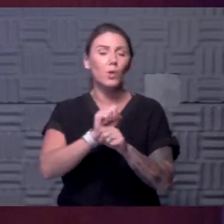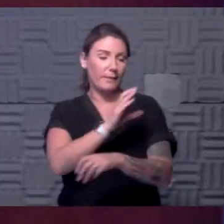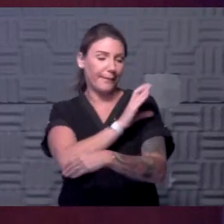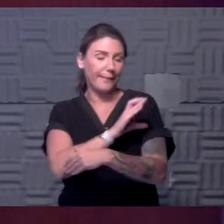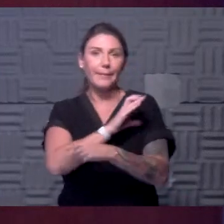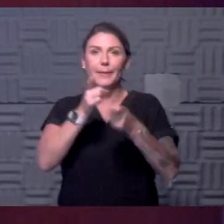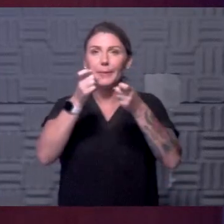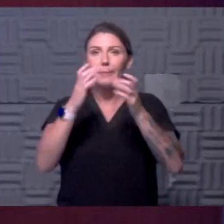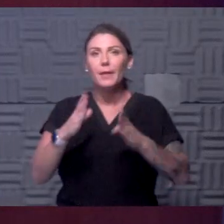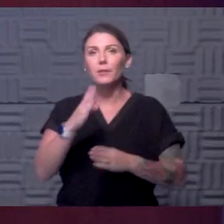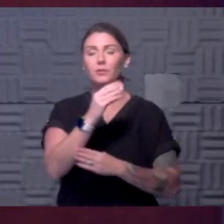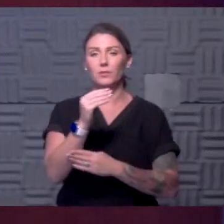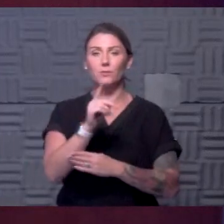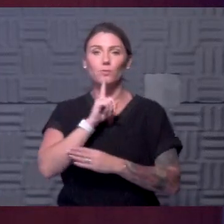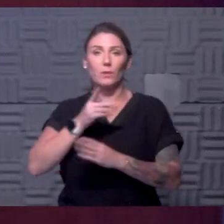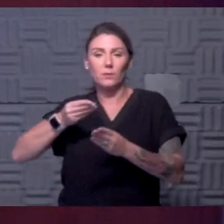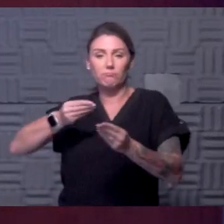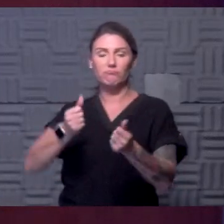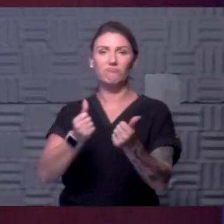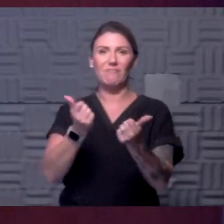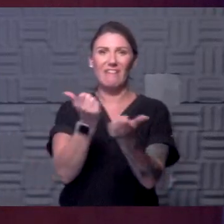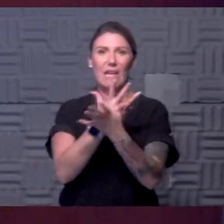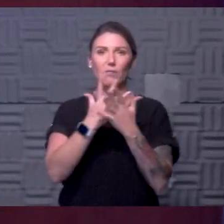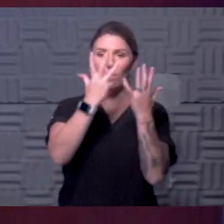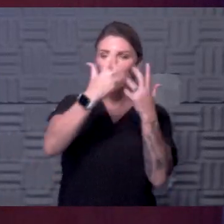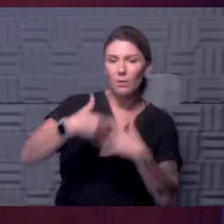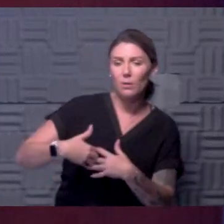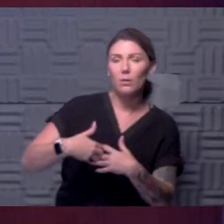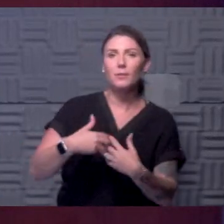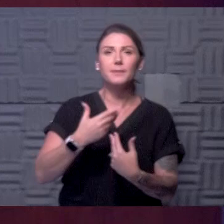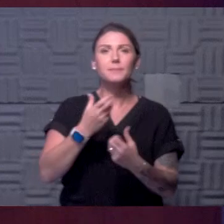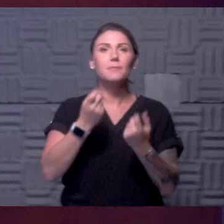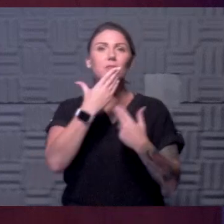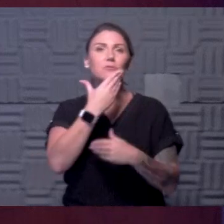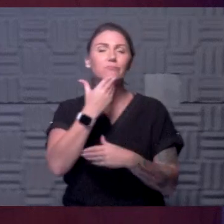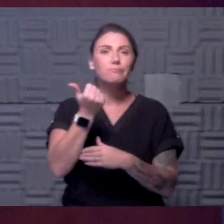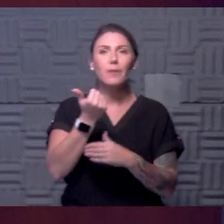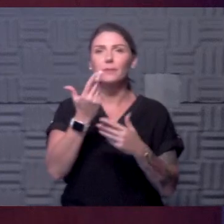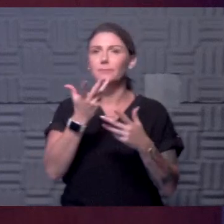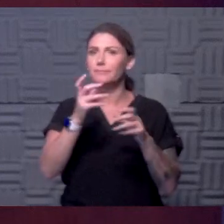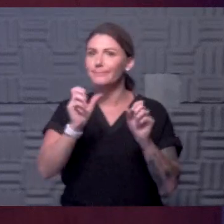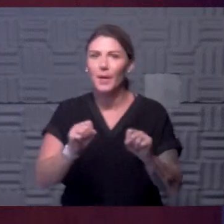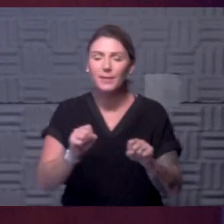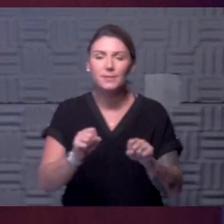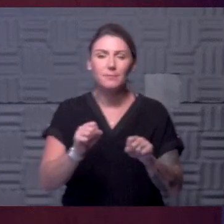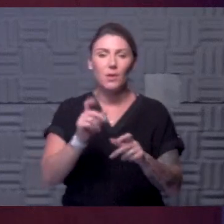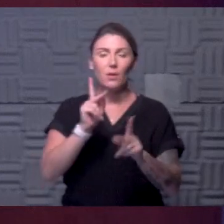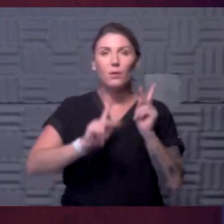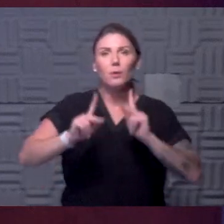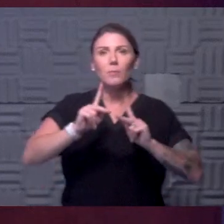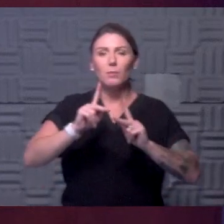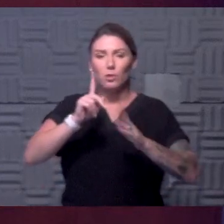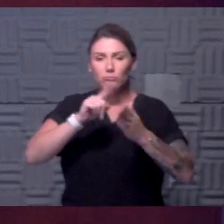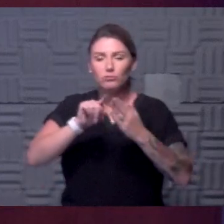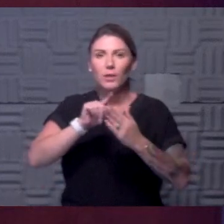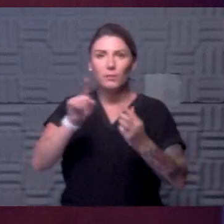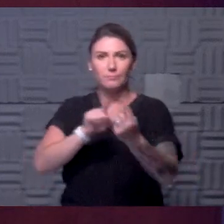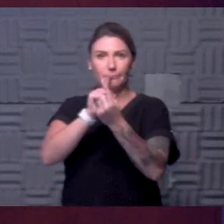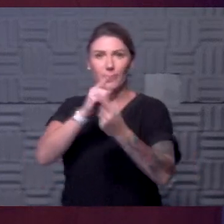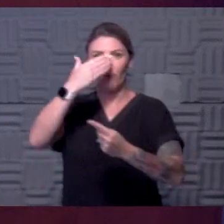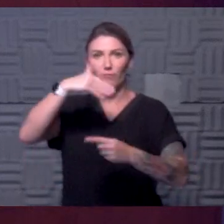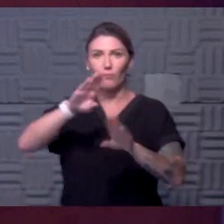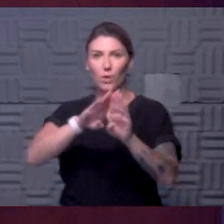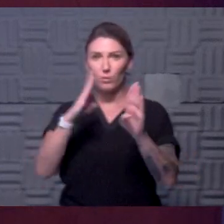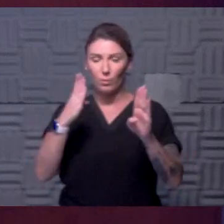nurse managers to really streamline the process so as much as possible, people being checked when they met at the